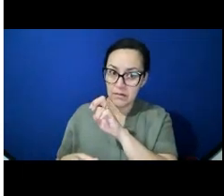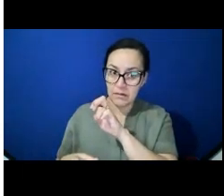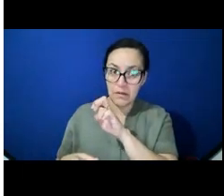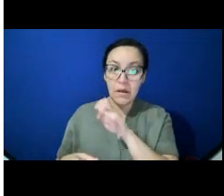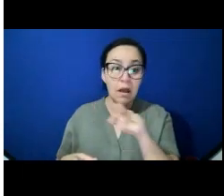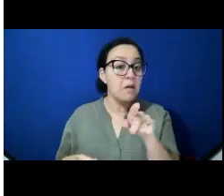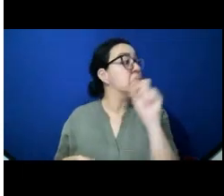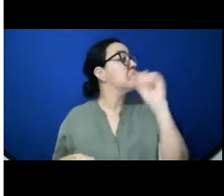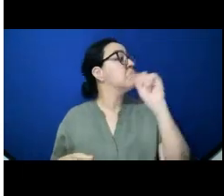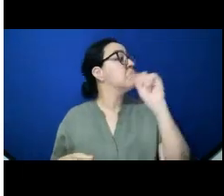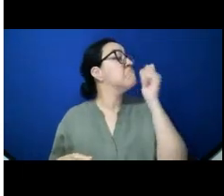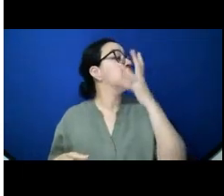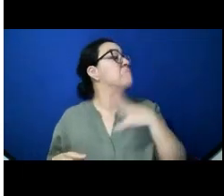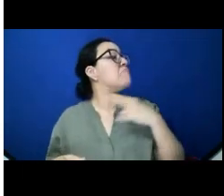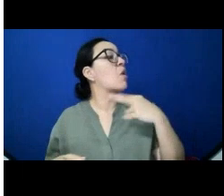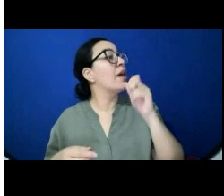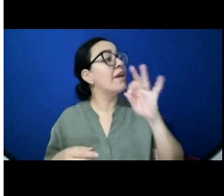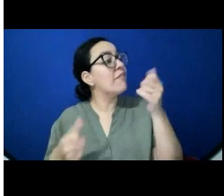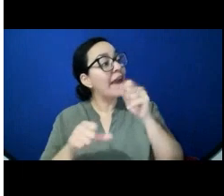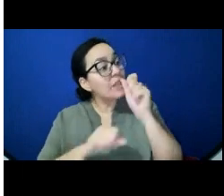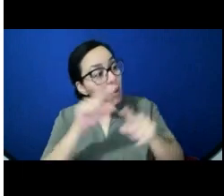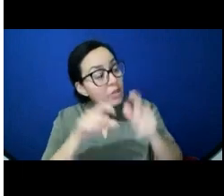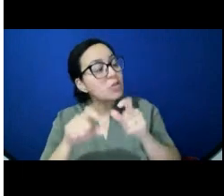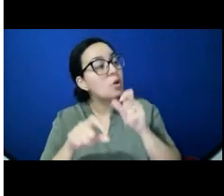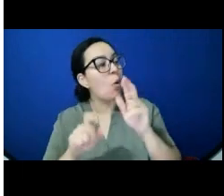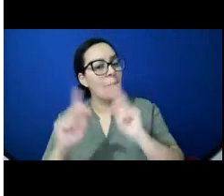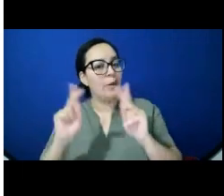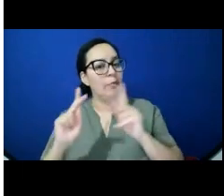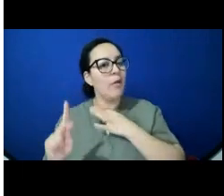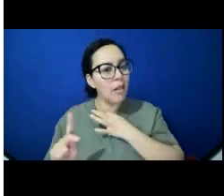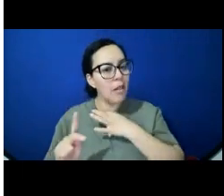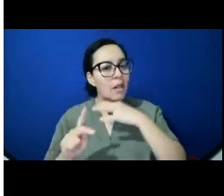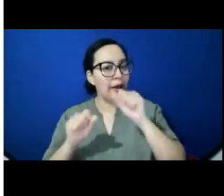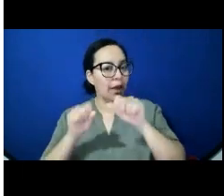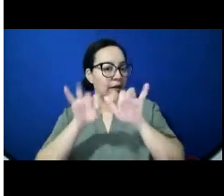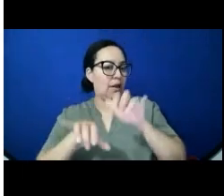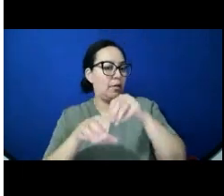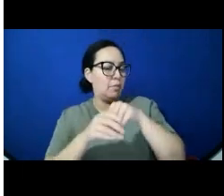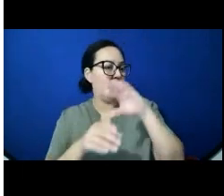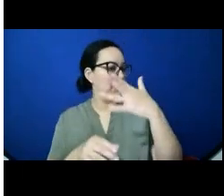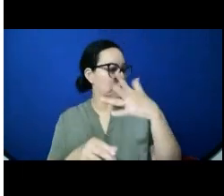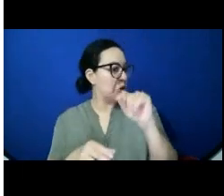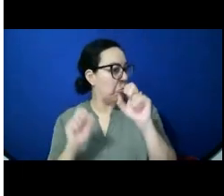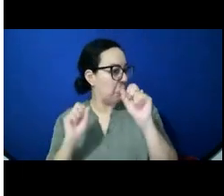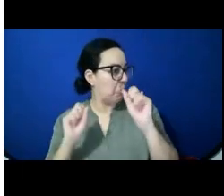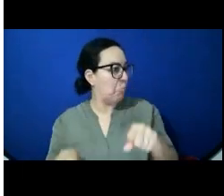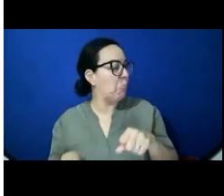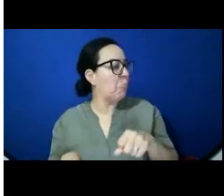And if there are any questions, the questions that are in the chat.